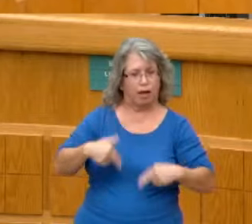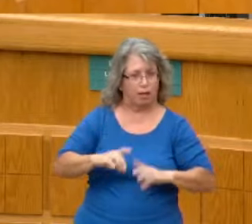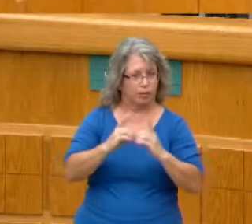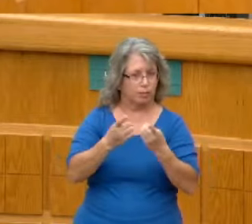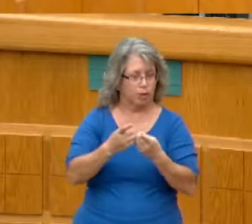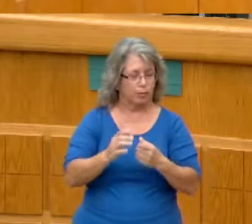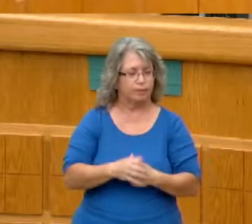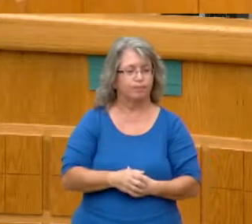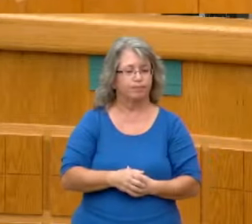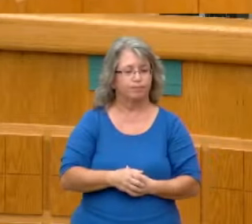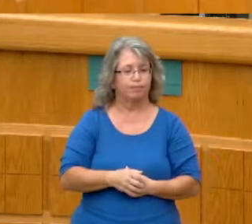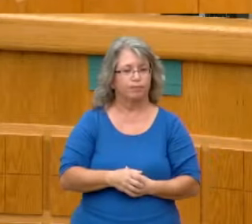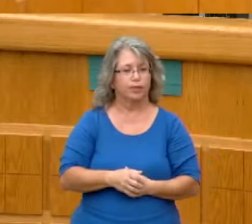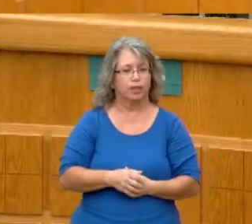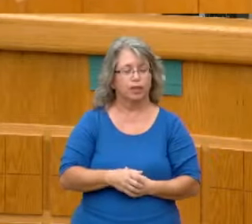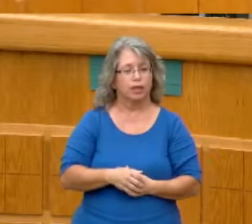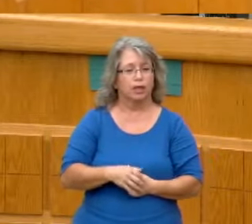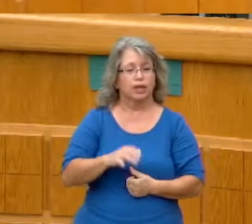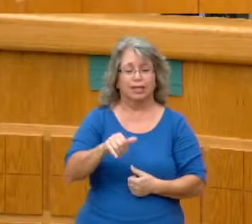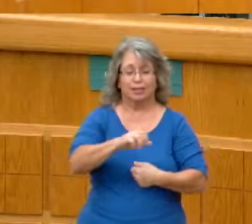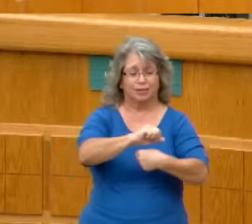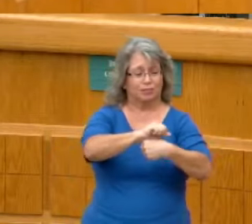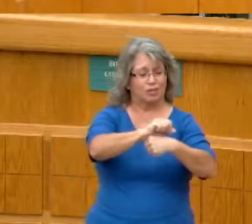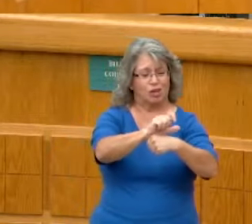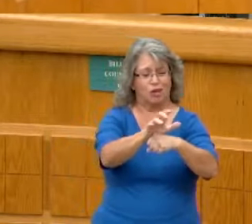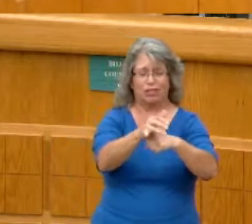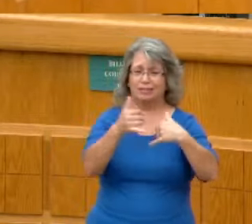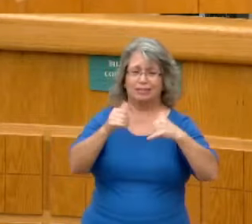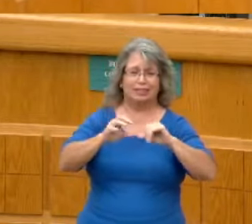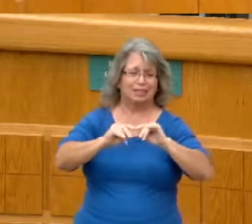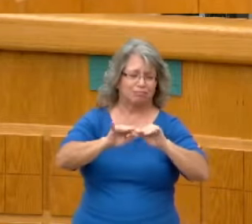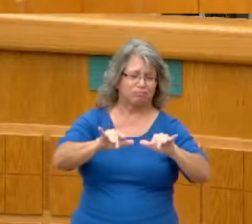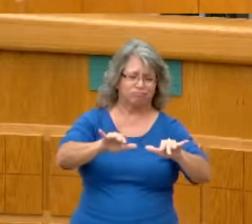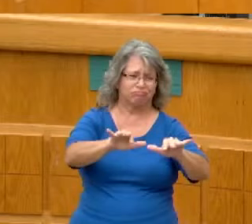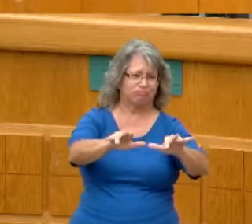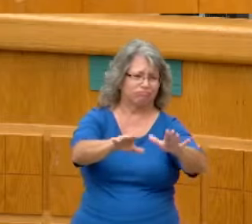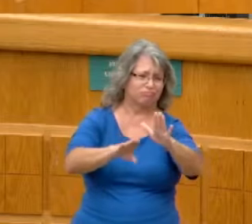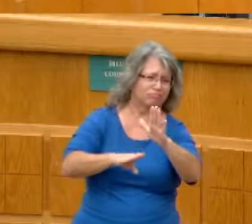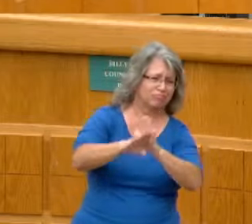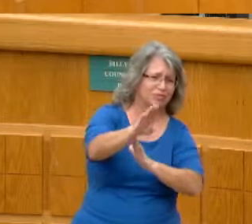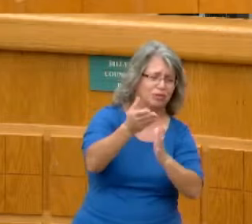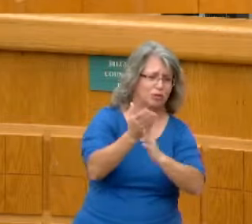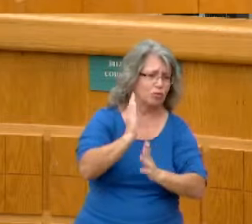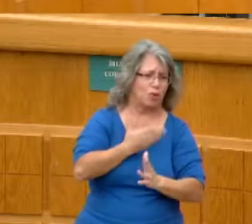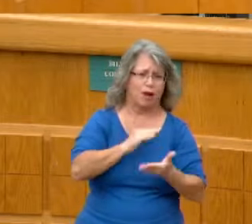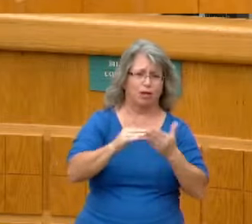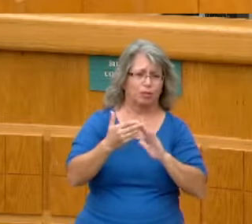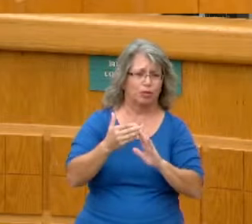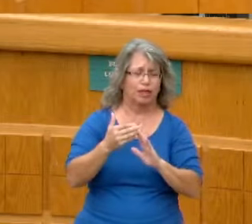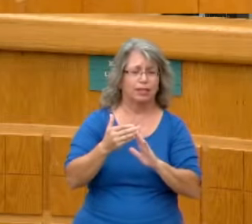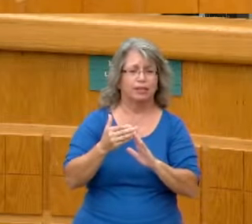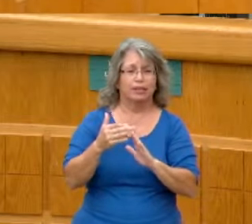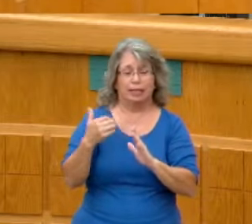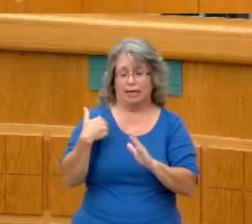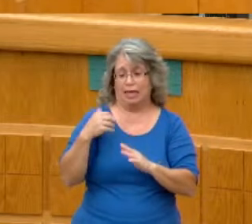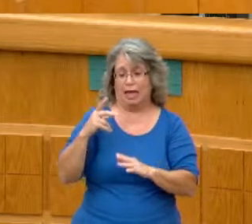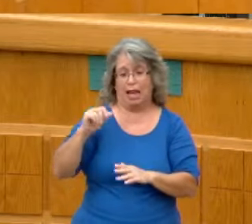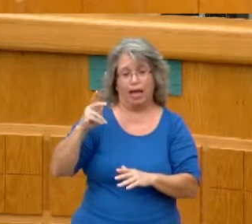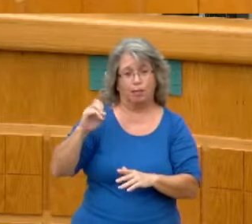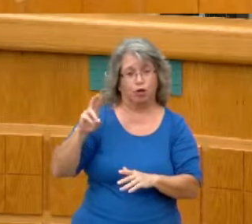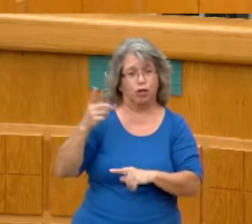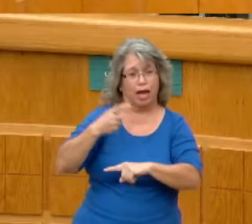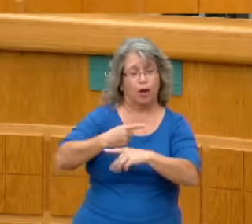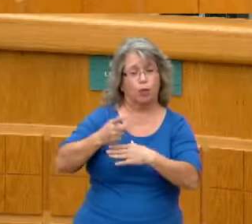surge through our community. COVID-19 cases were 4 times higher this Labor Day weekend than last year, with a total